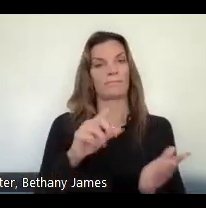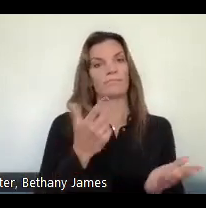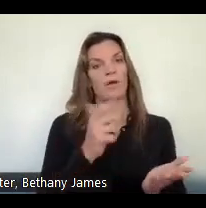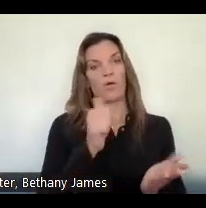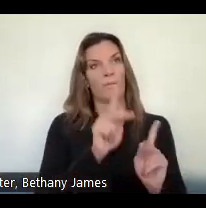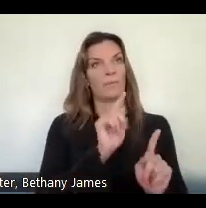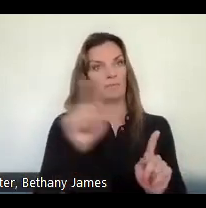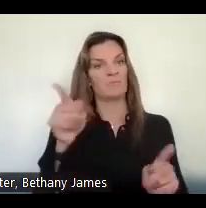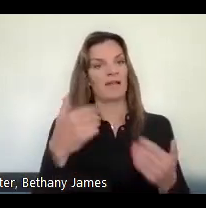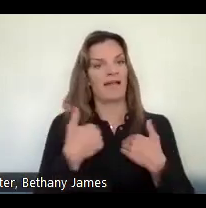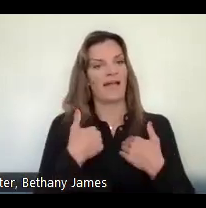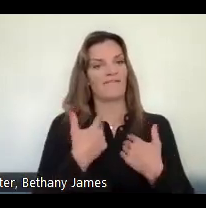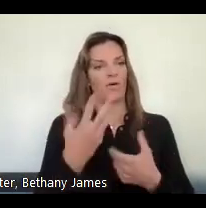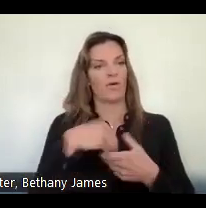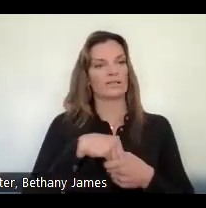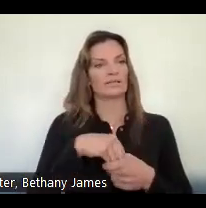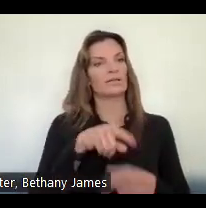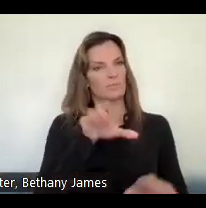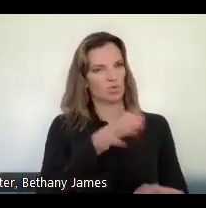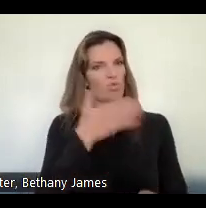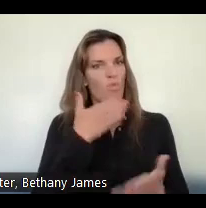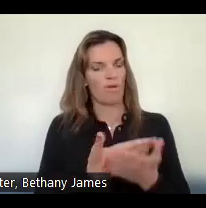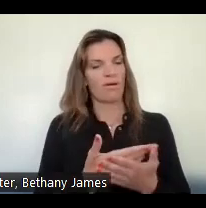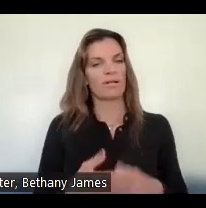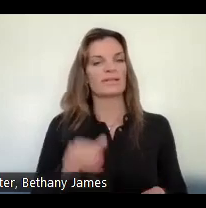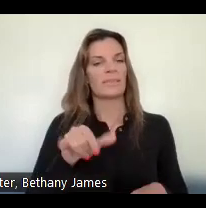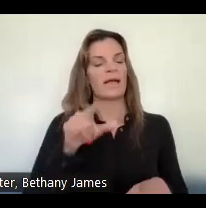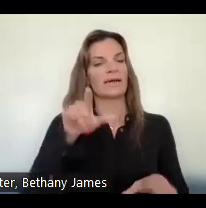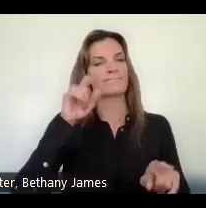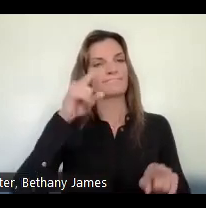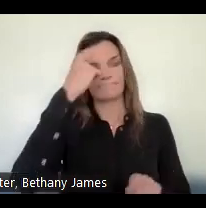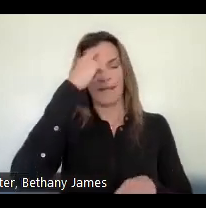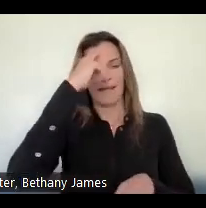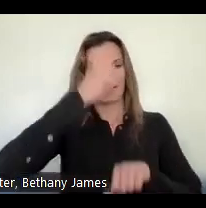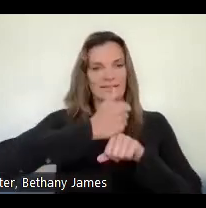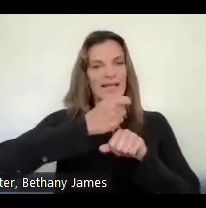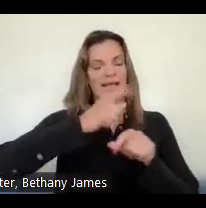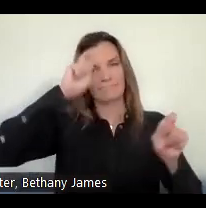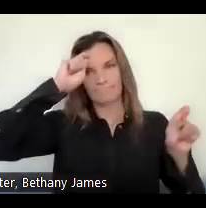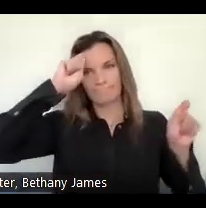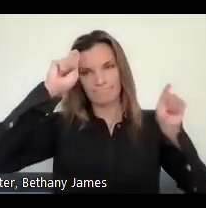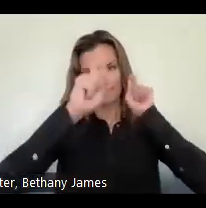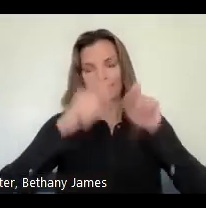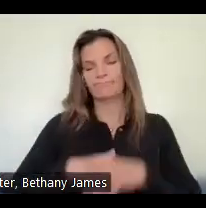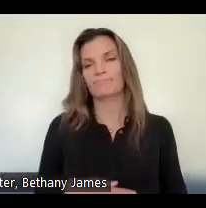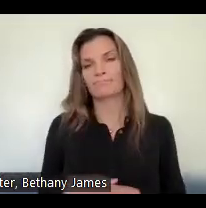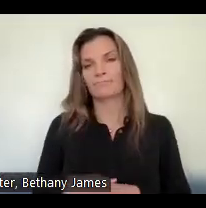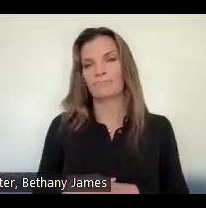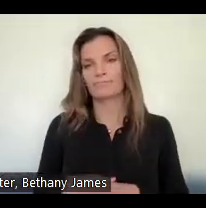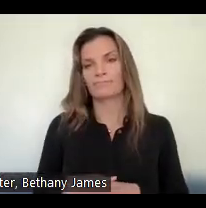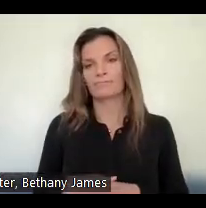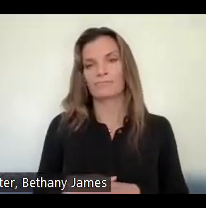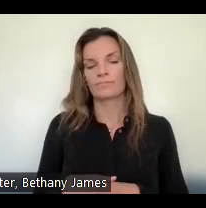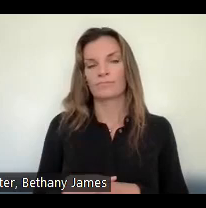have autism who are doing well. It's that changing that mindset. keying on what